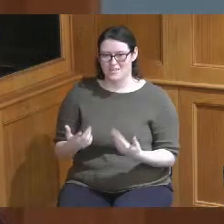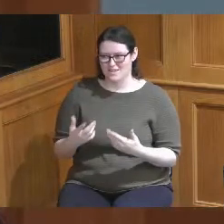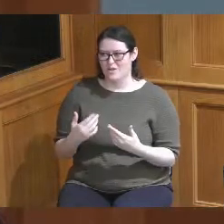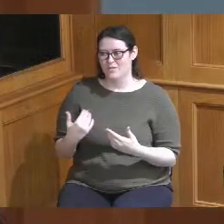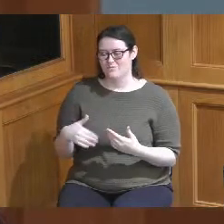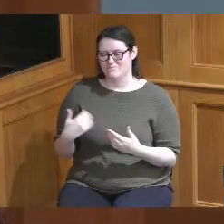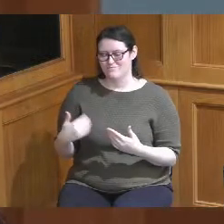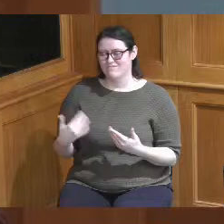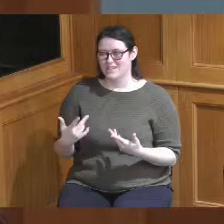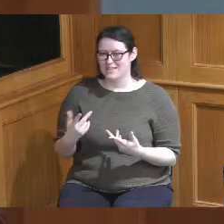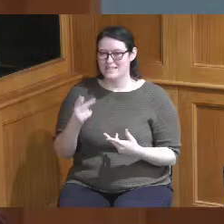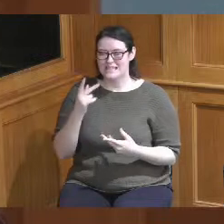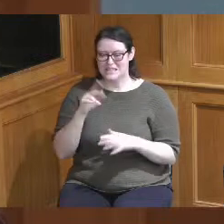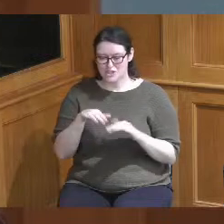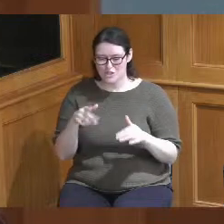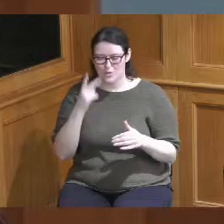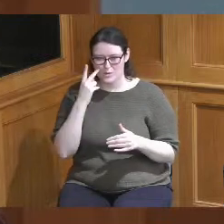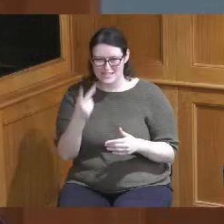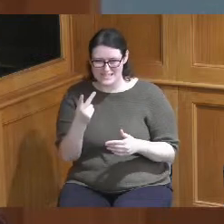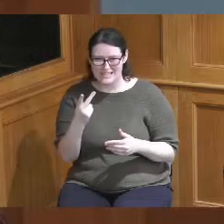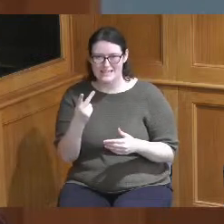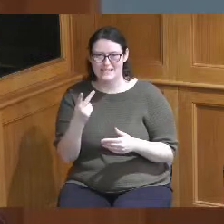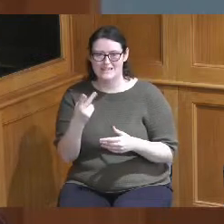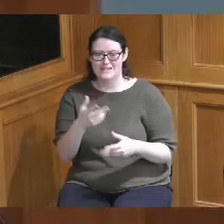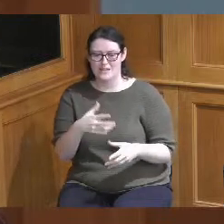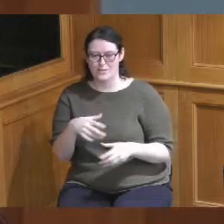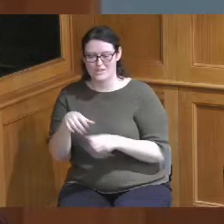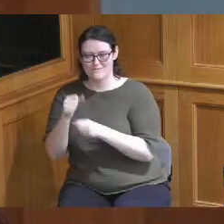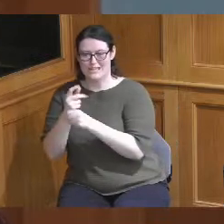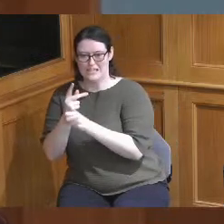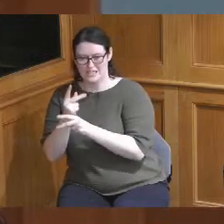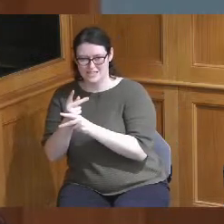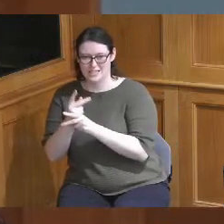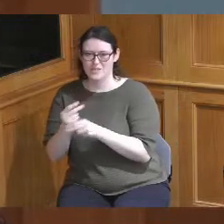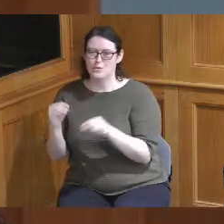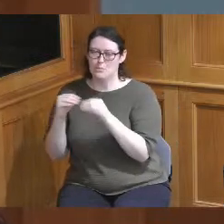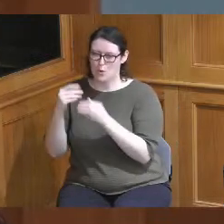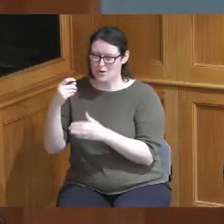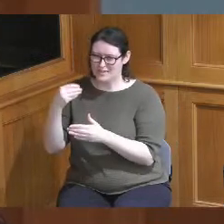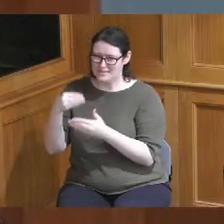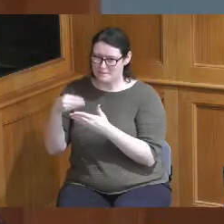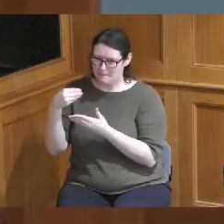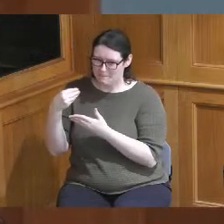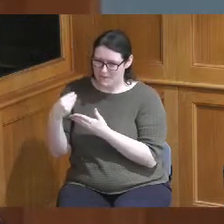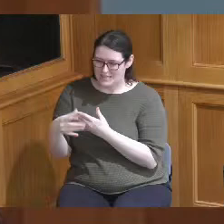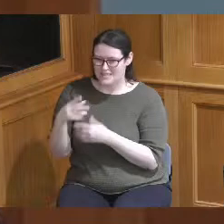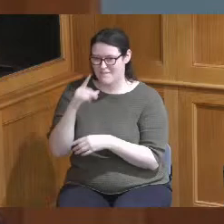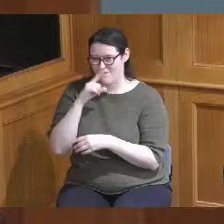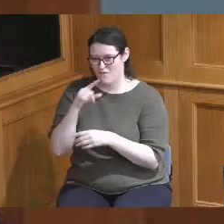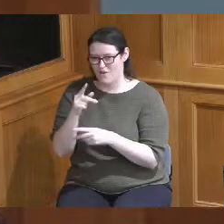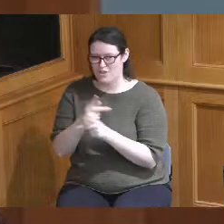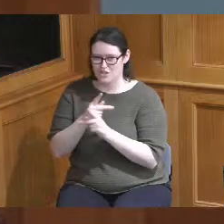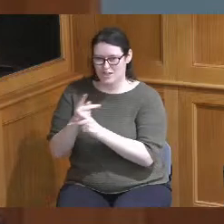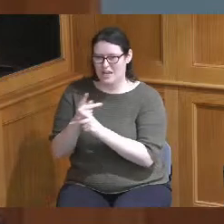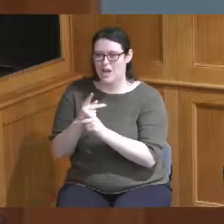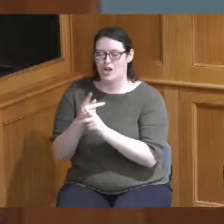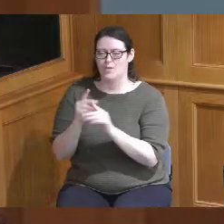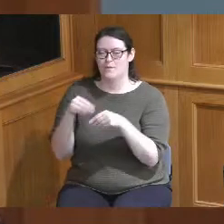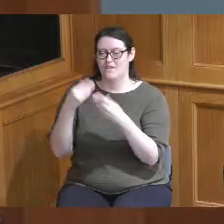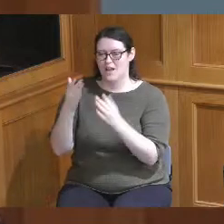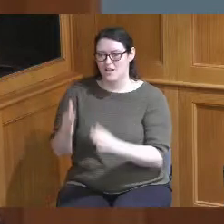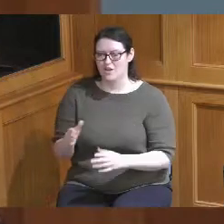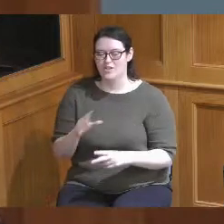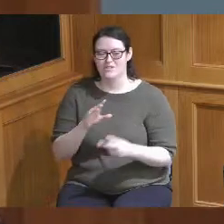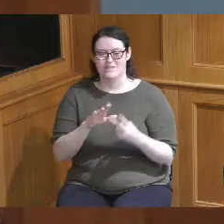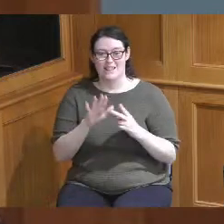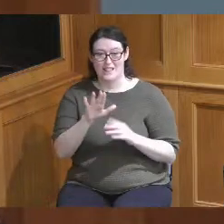custody is more expensive. We're seeing increases across the board for our foster care network providers and the care that they're giving